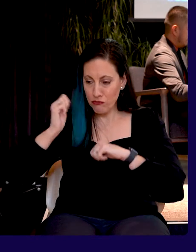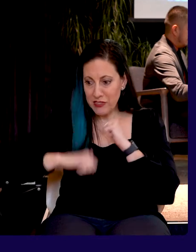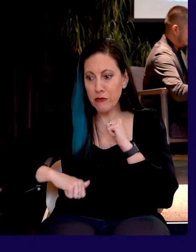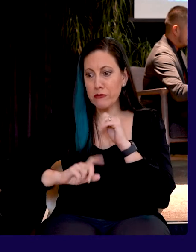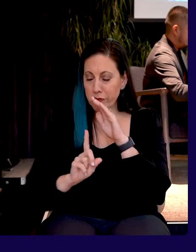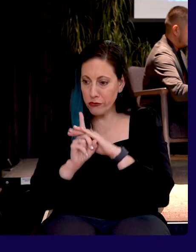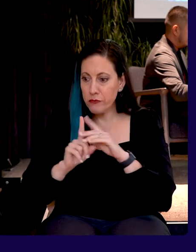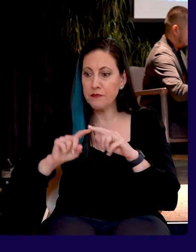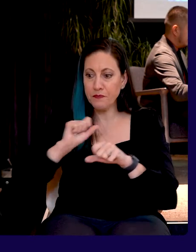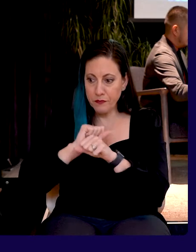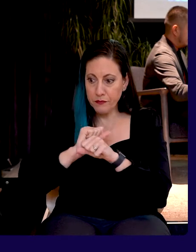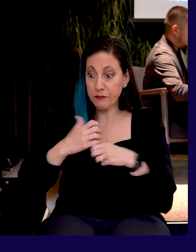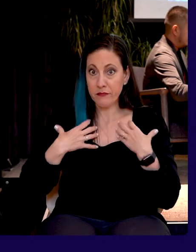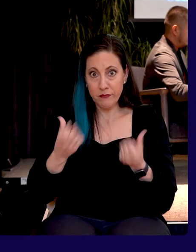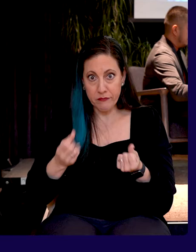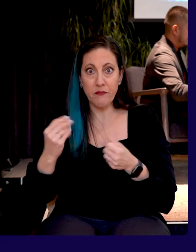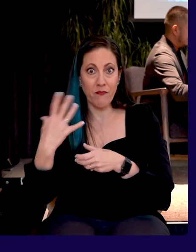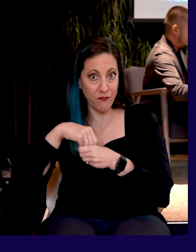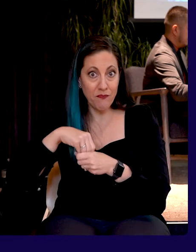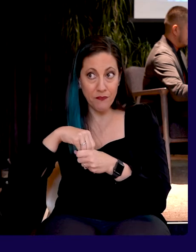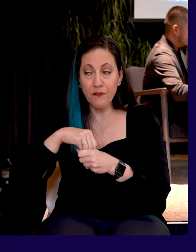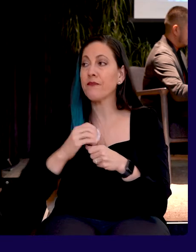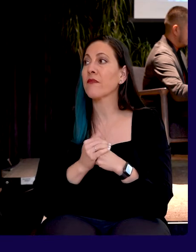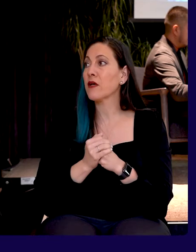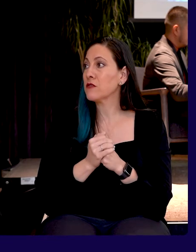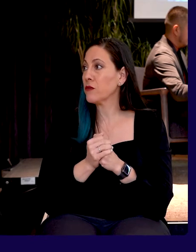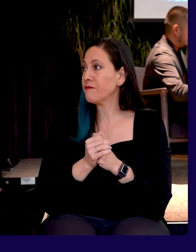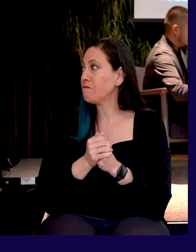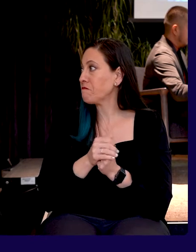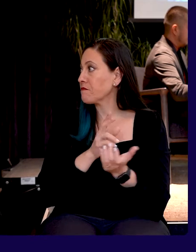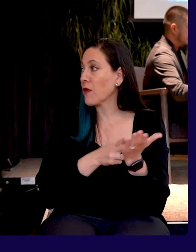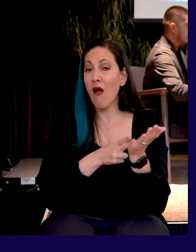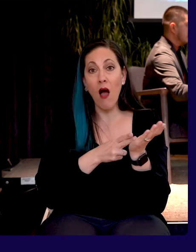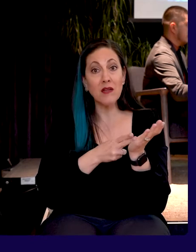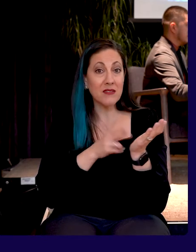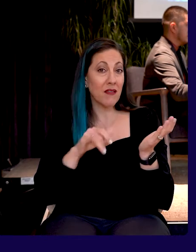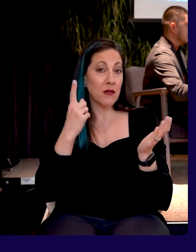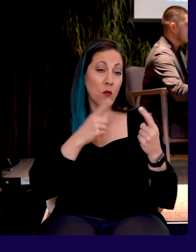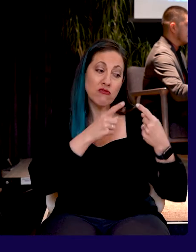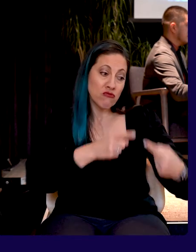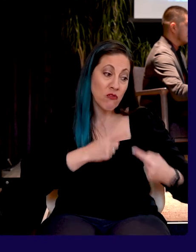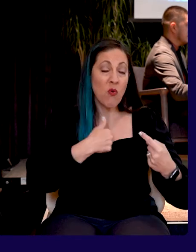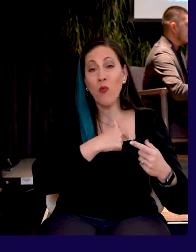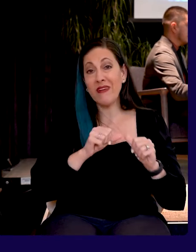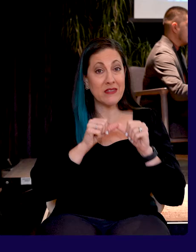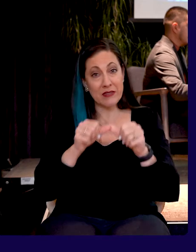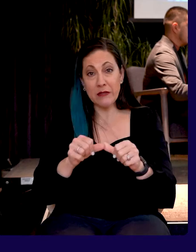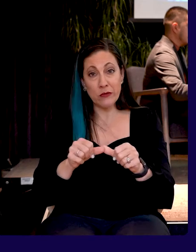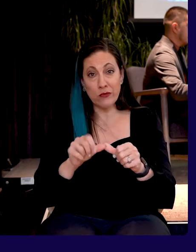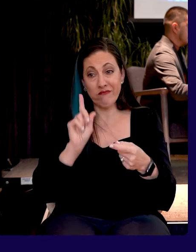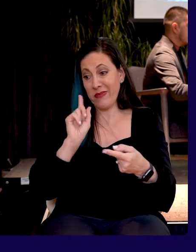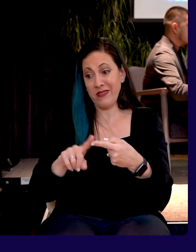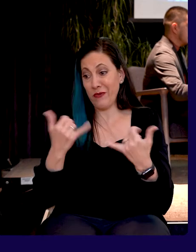showing up to work and healthy and engaged. So, and that's honestly a struggle that we continue with to this day. We have